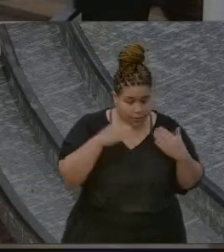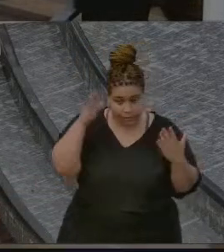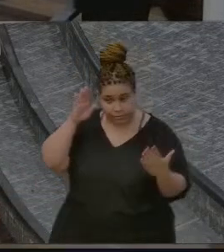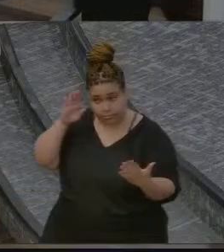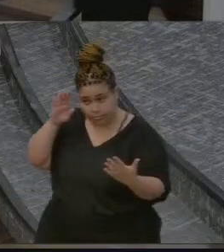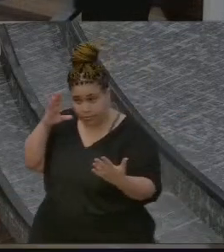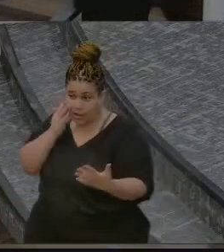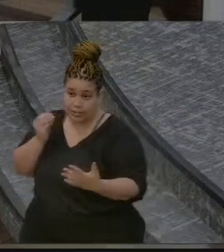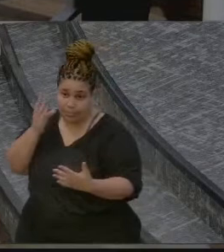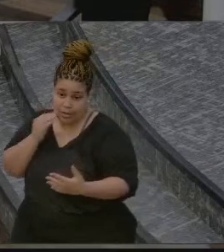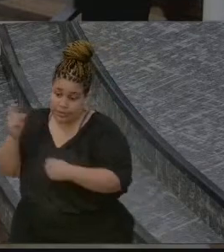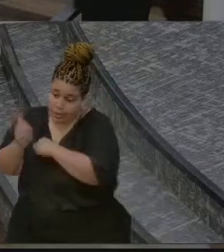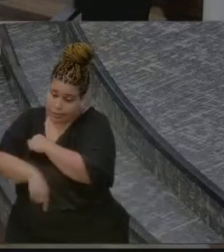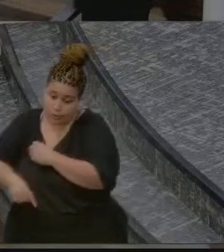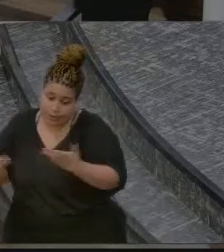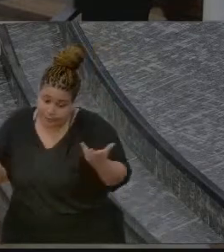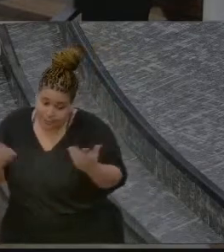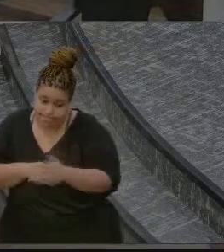whatever they are.